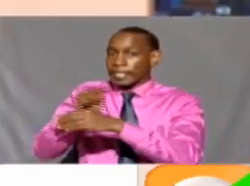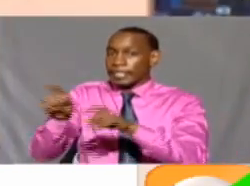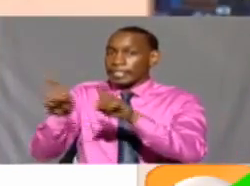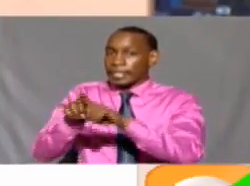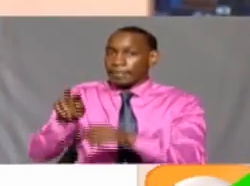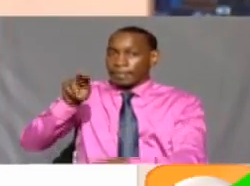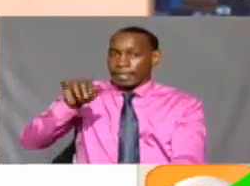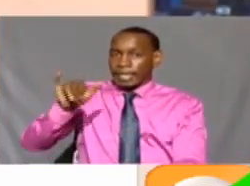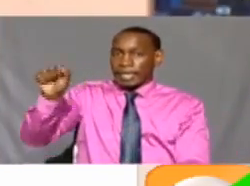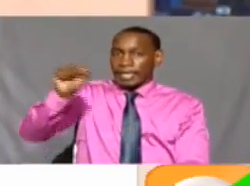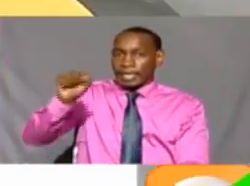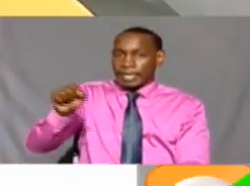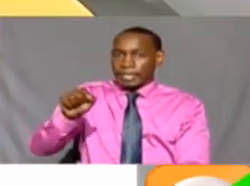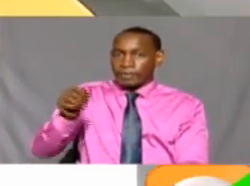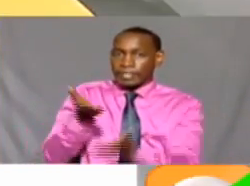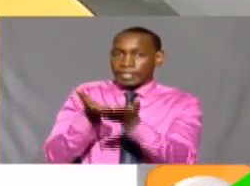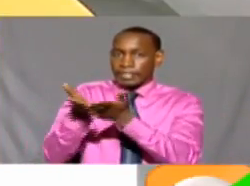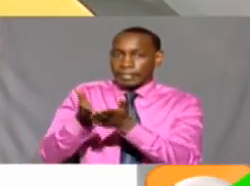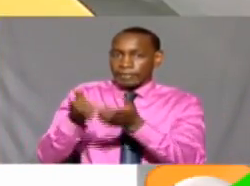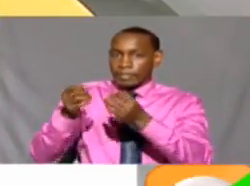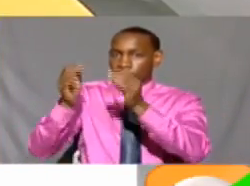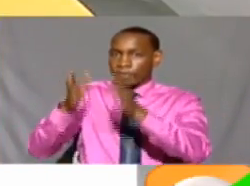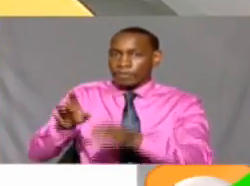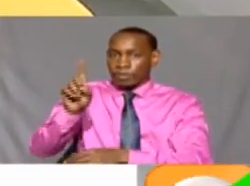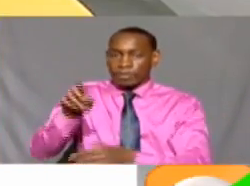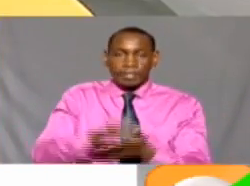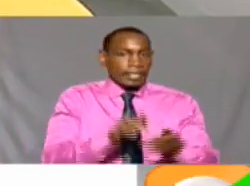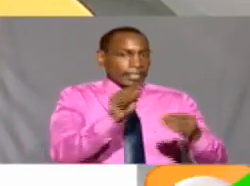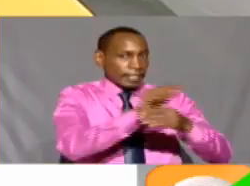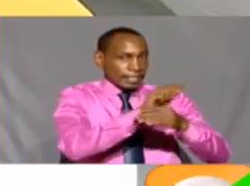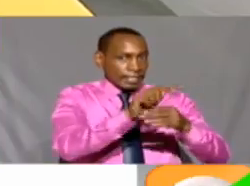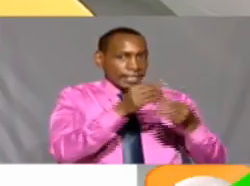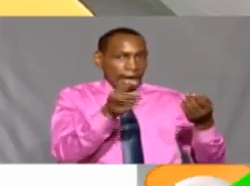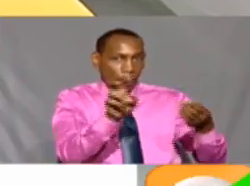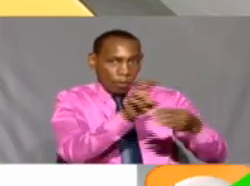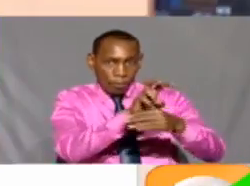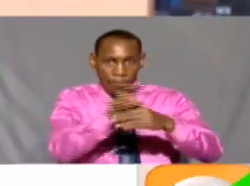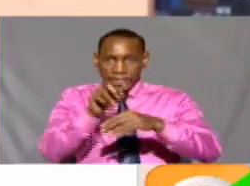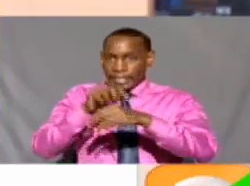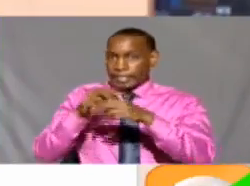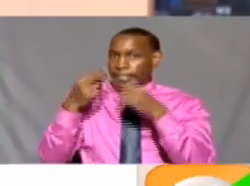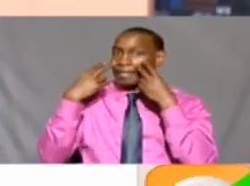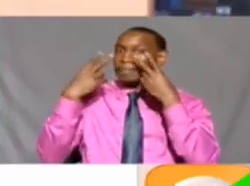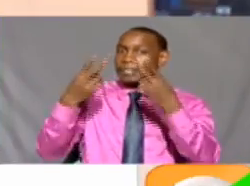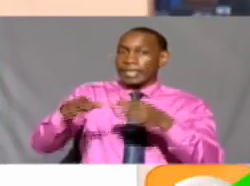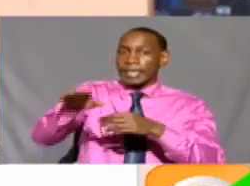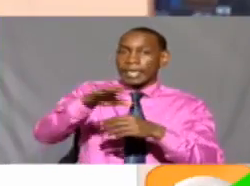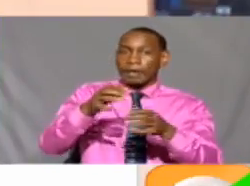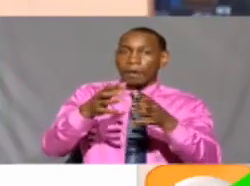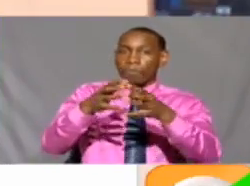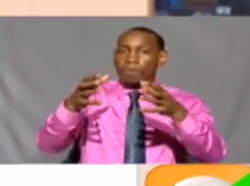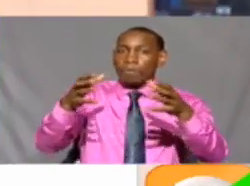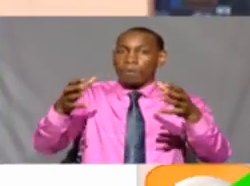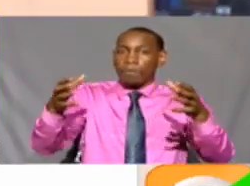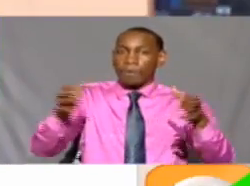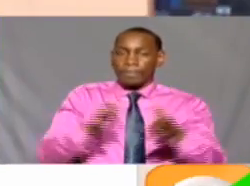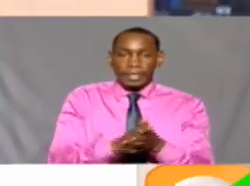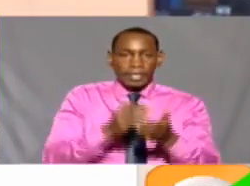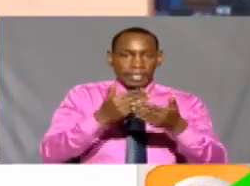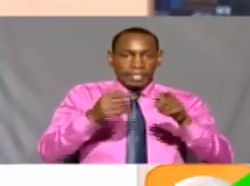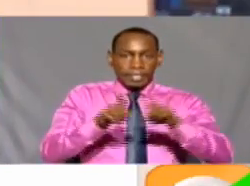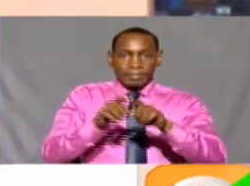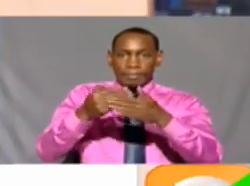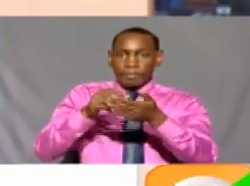the NYS service officers? So basically they're training them to monitor. So once they see where they are breeding, and before the